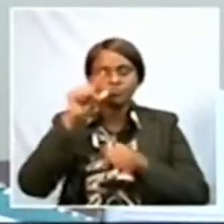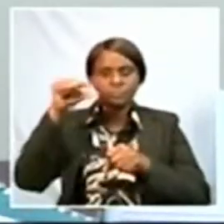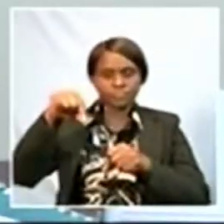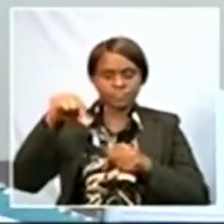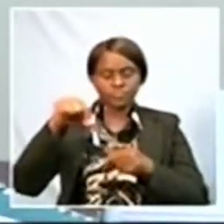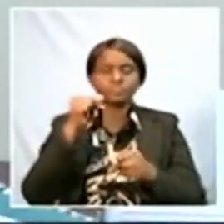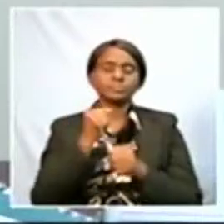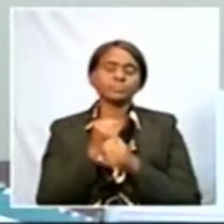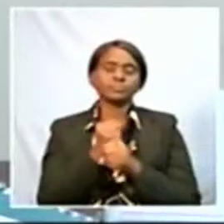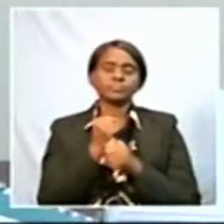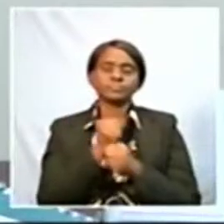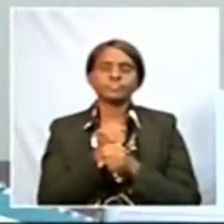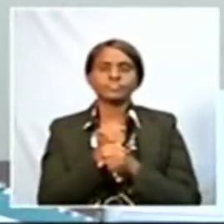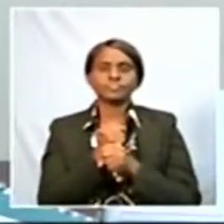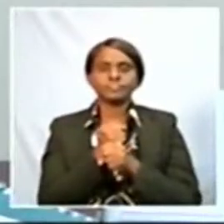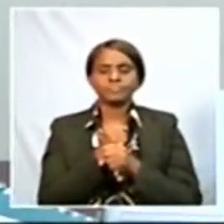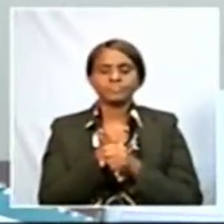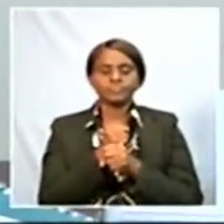works.